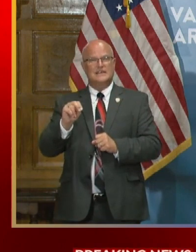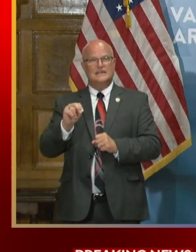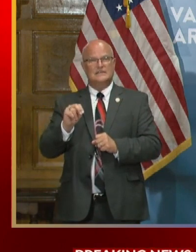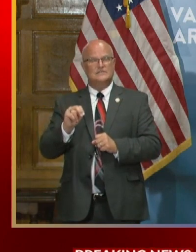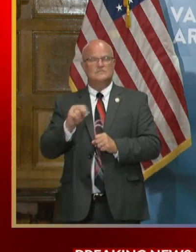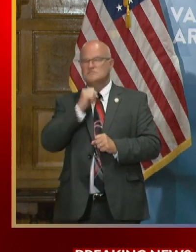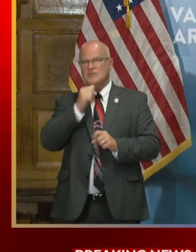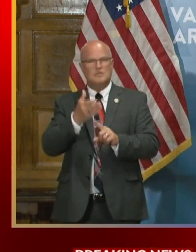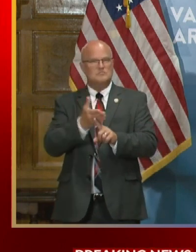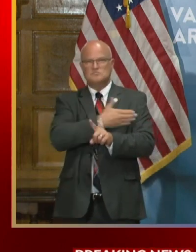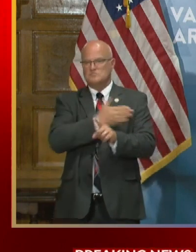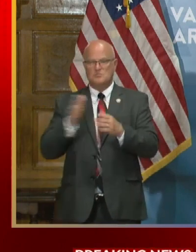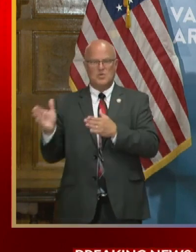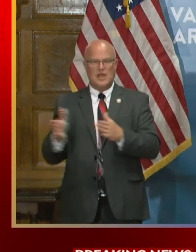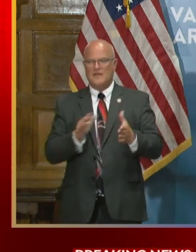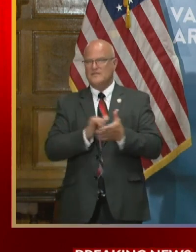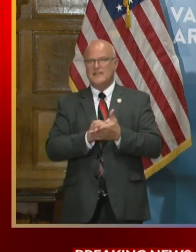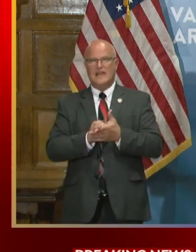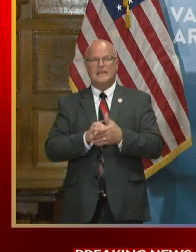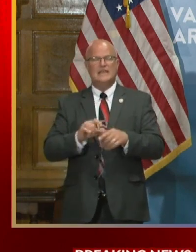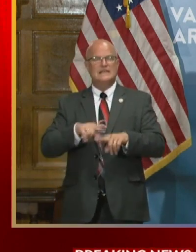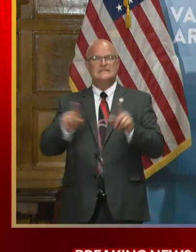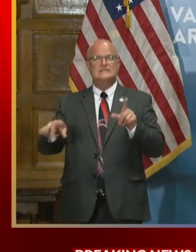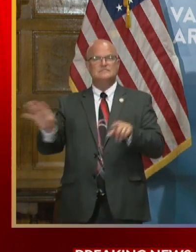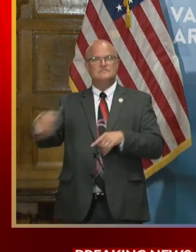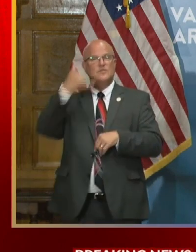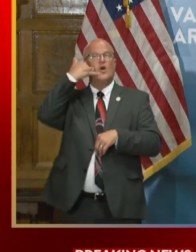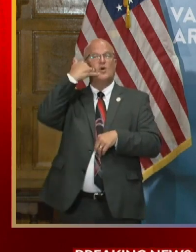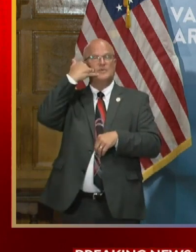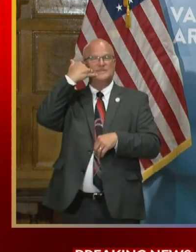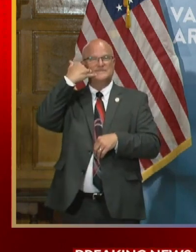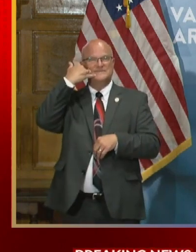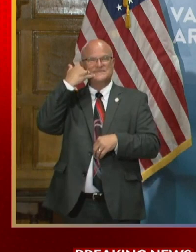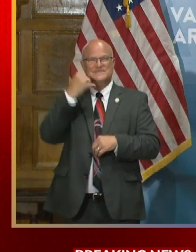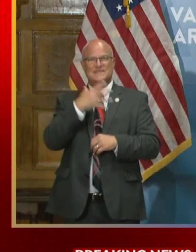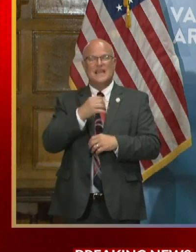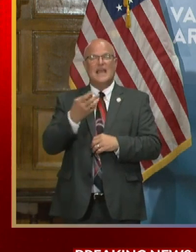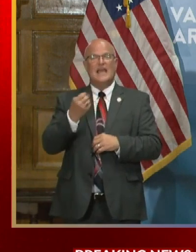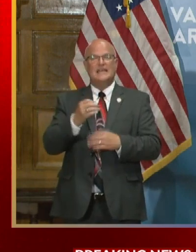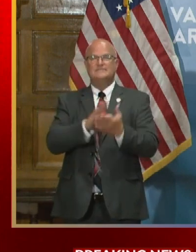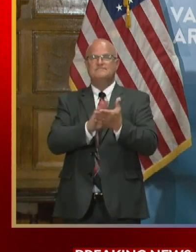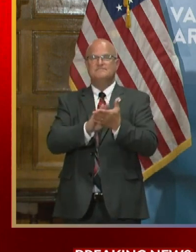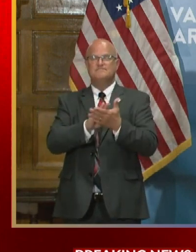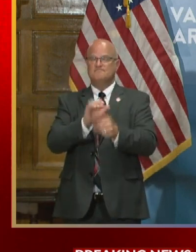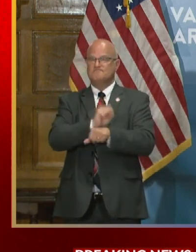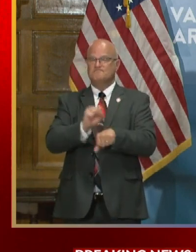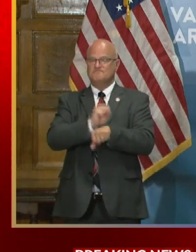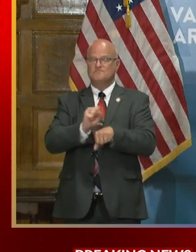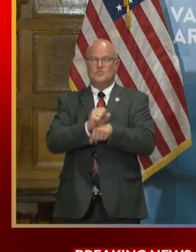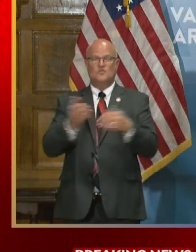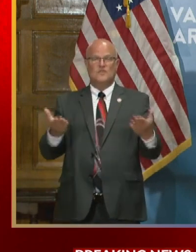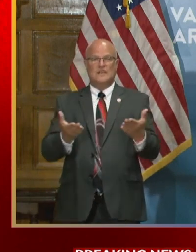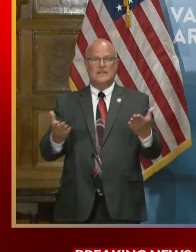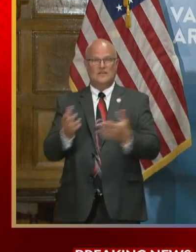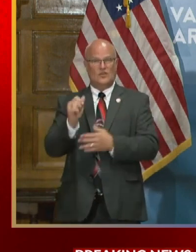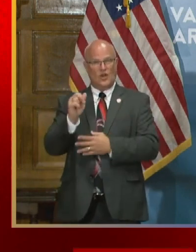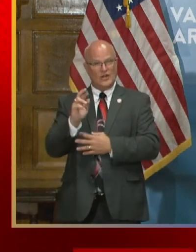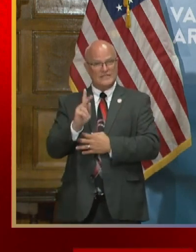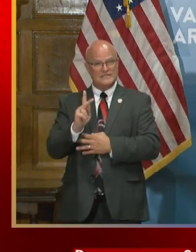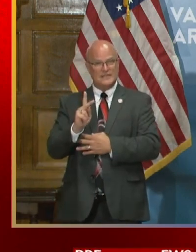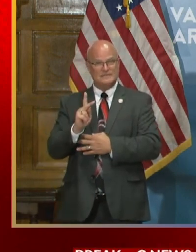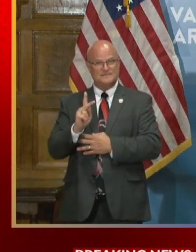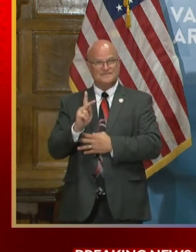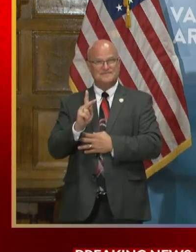anything prearranged for that. He simply called me, and he applauded our efforts here in